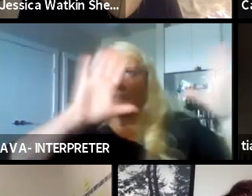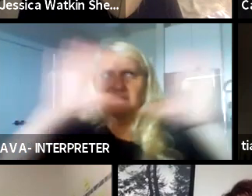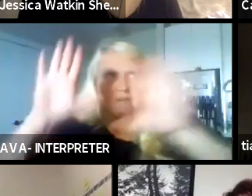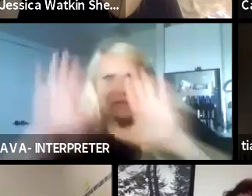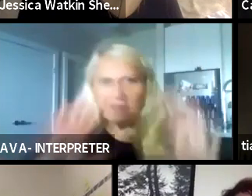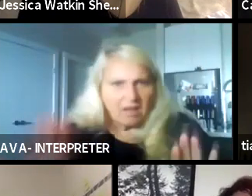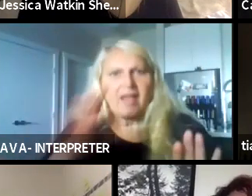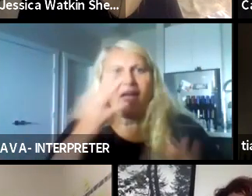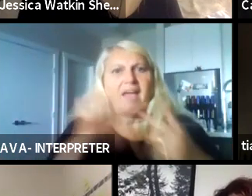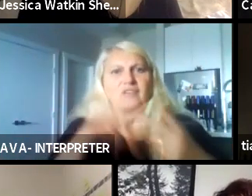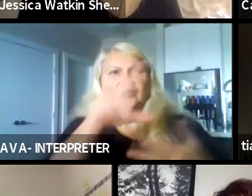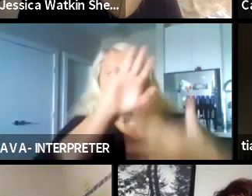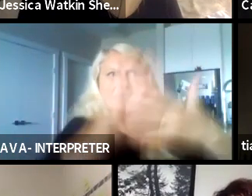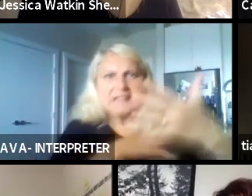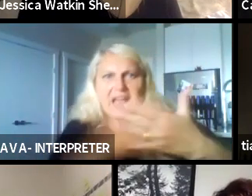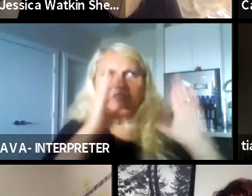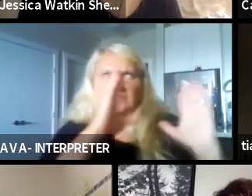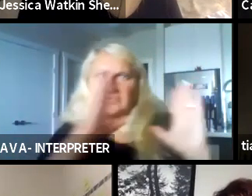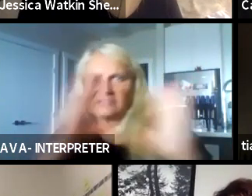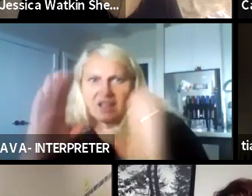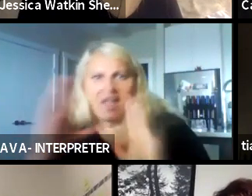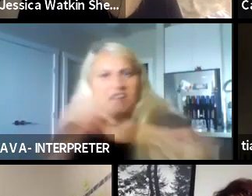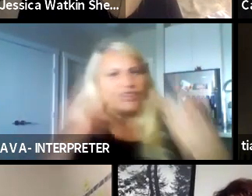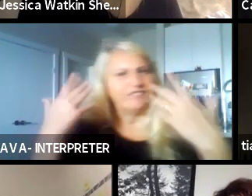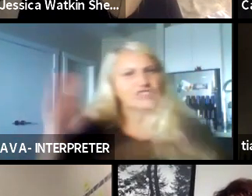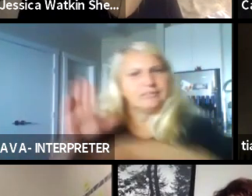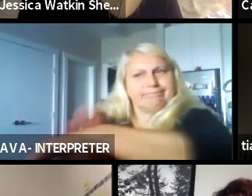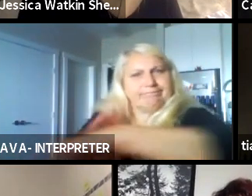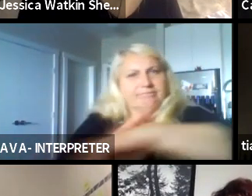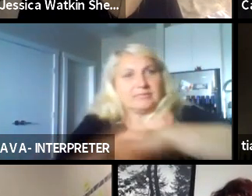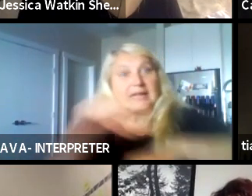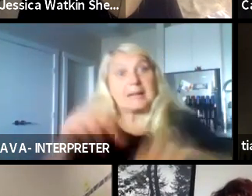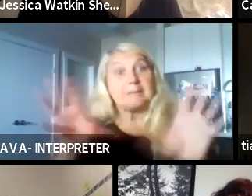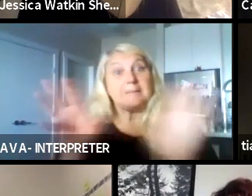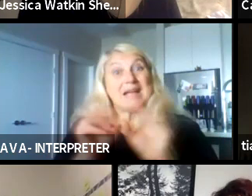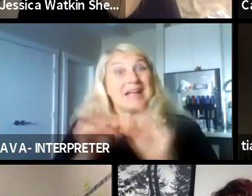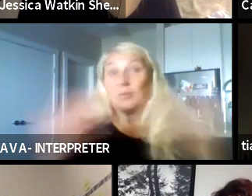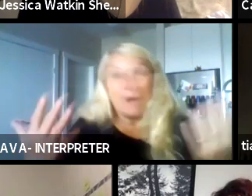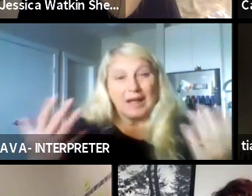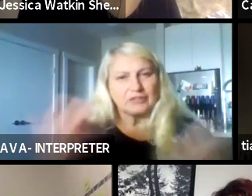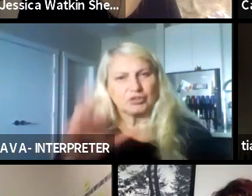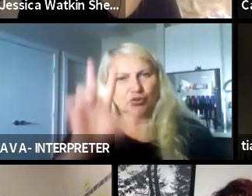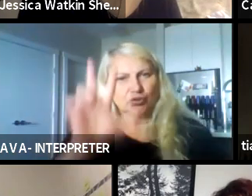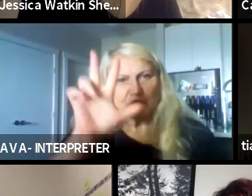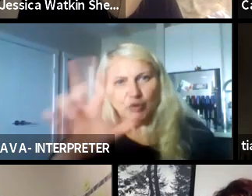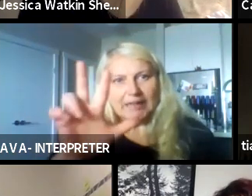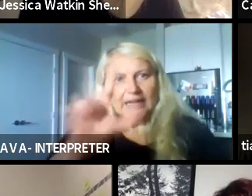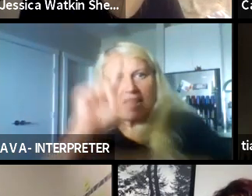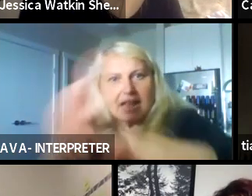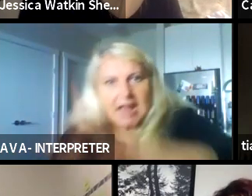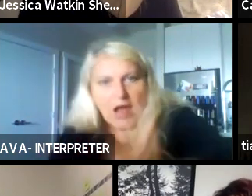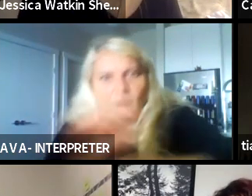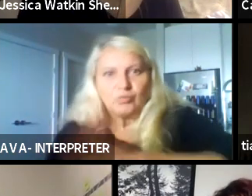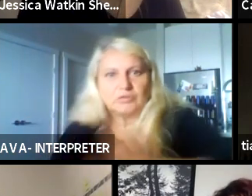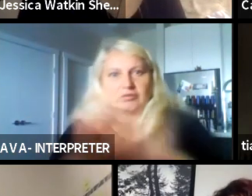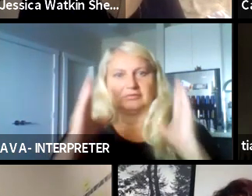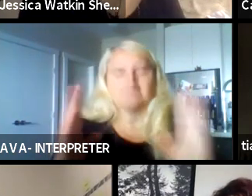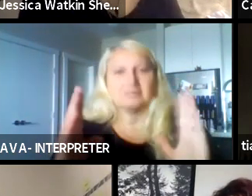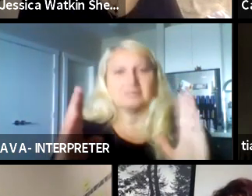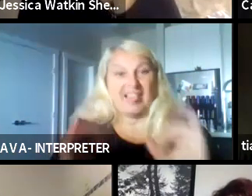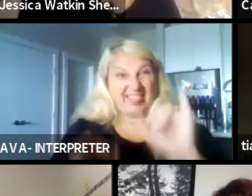are scheduled to be 3 hours long, that means something that is a radical act in and of